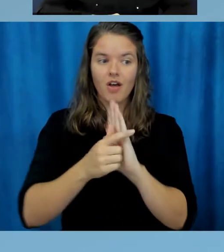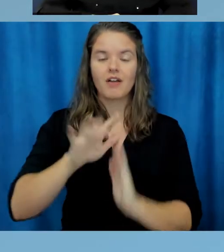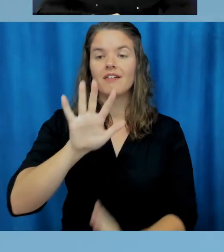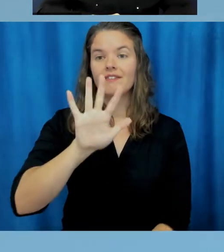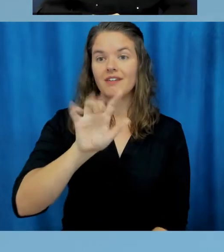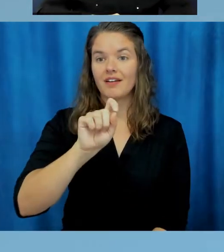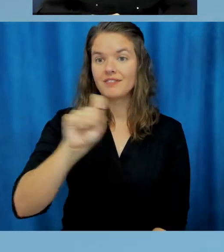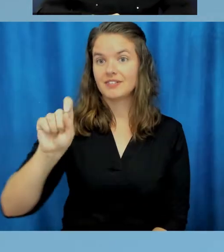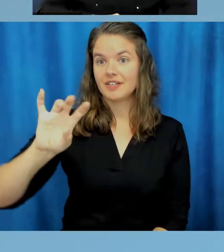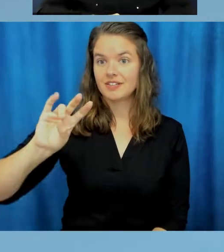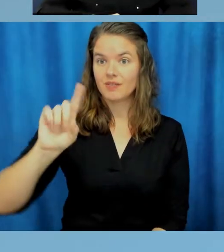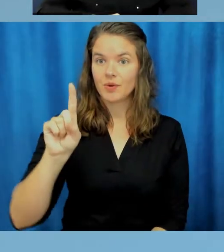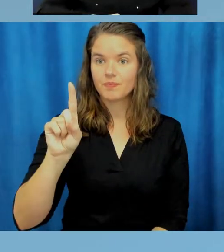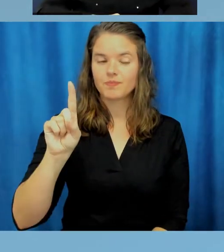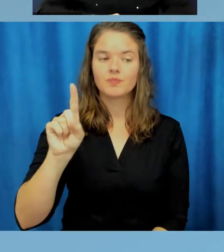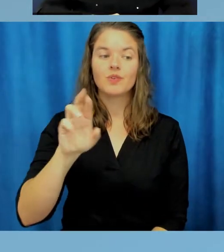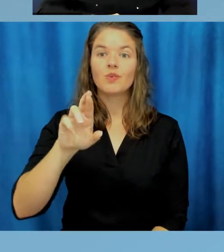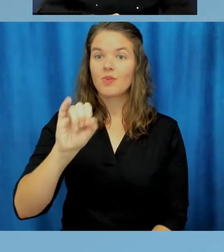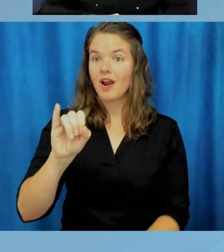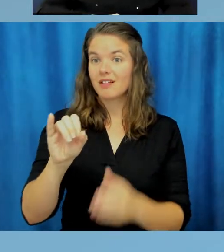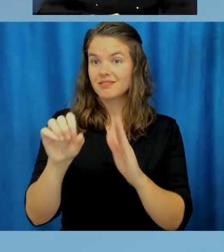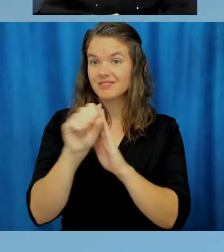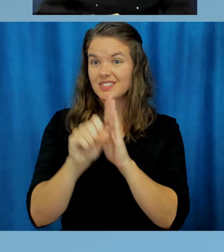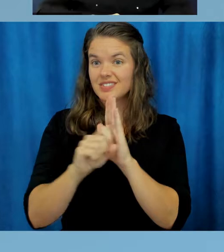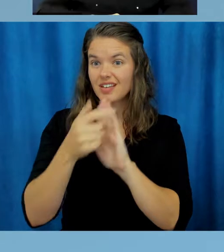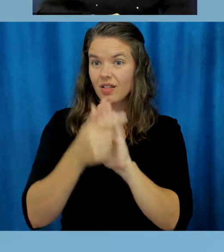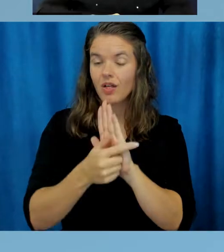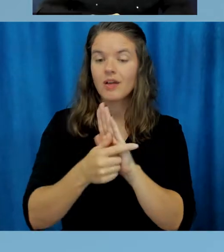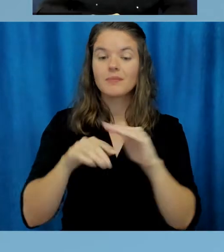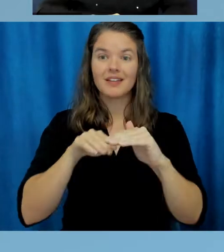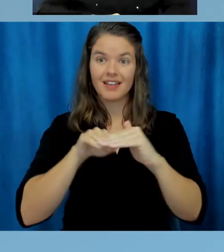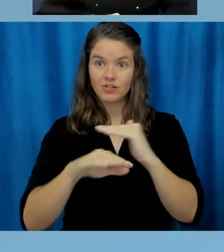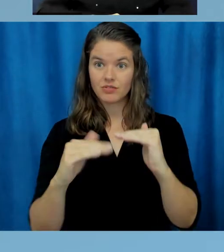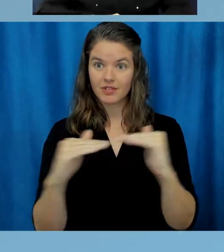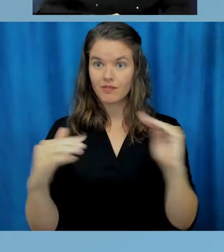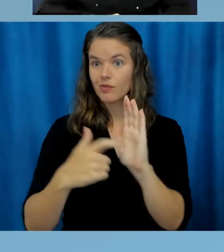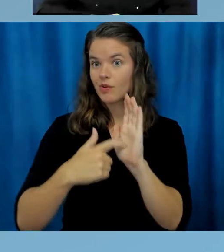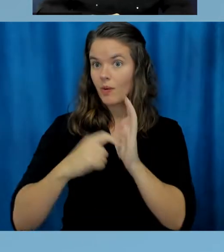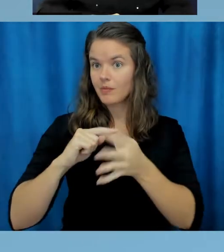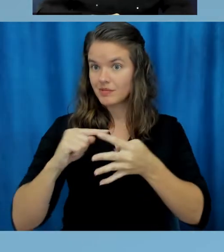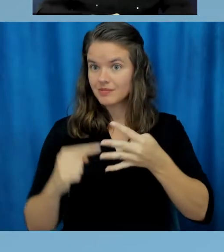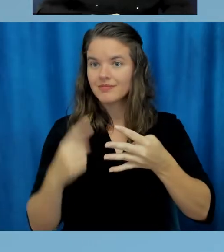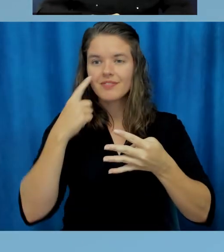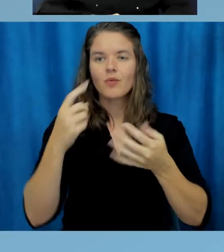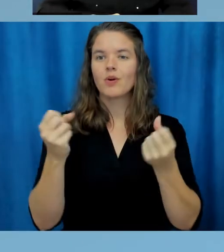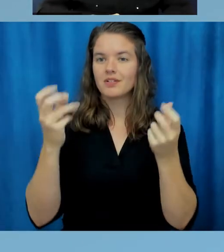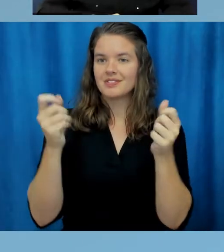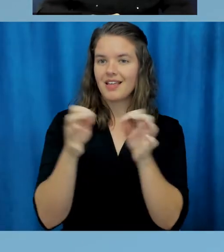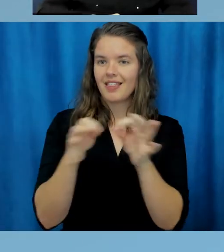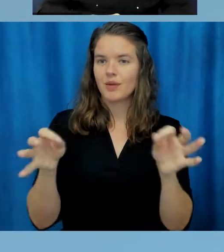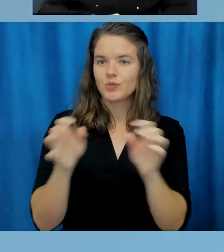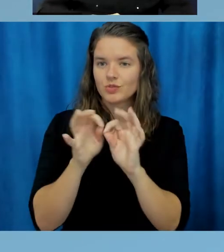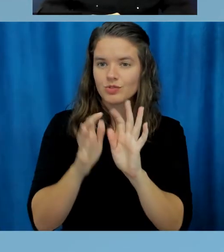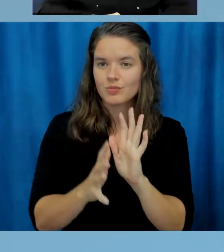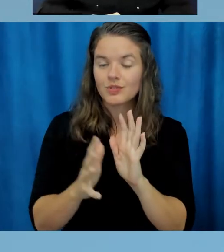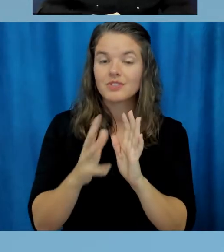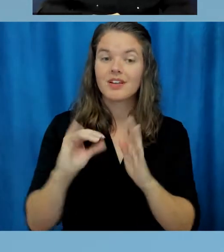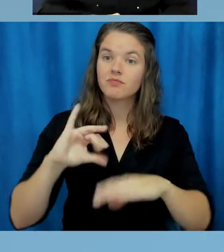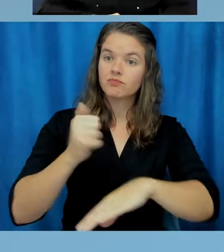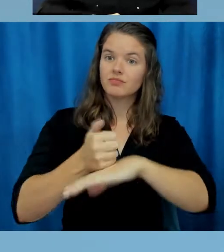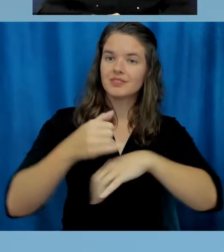Rhode Island state law establishes entry-level requirements for sign language interpreters. It also sets forth standards